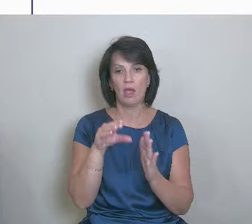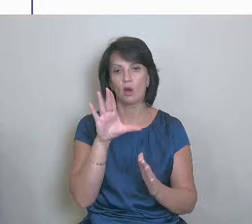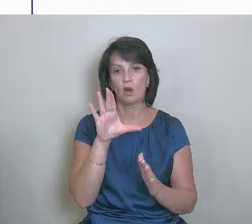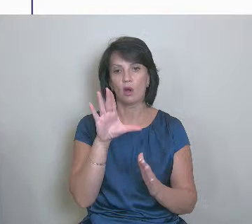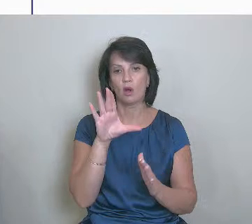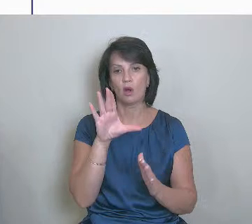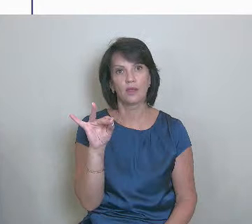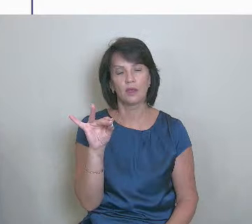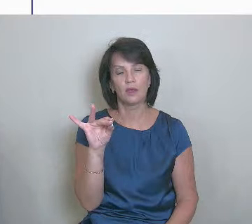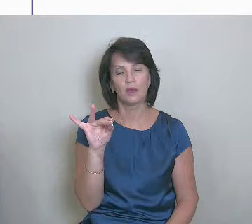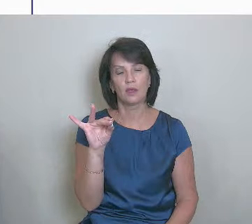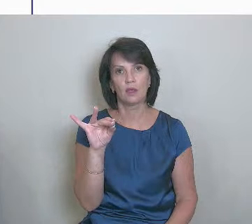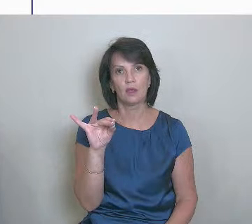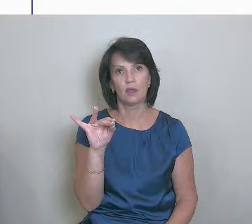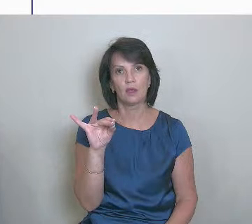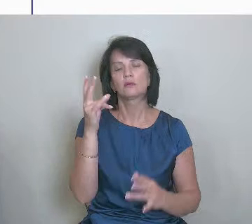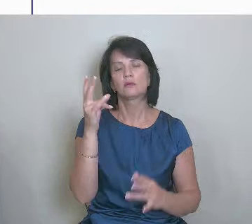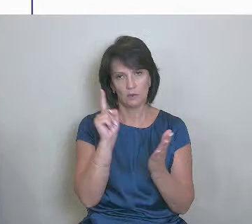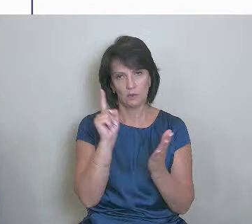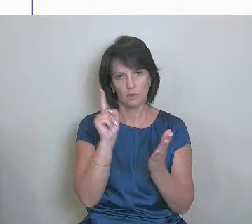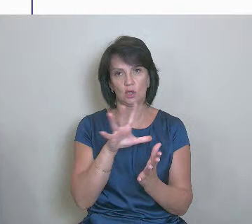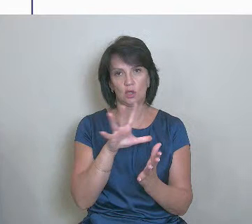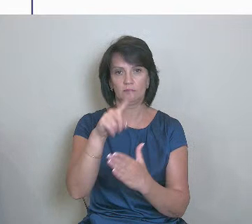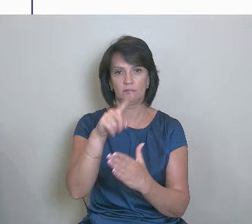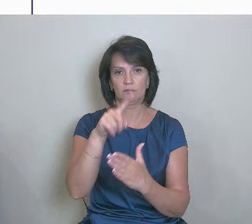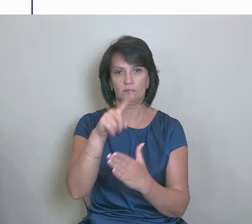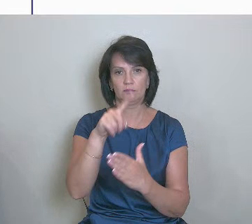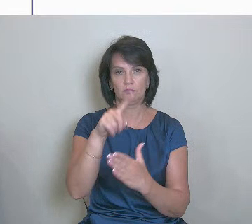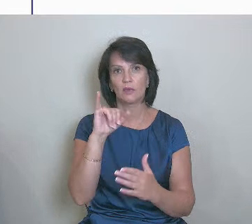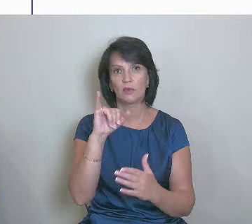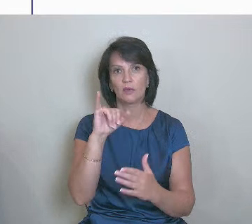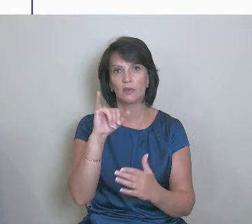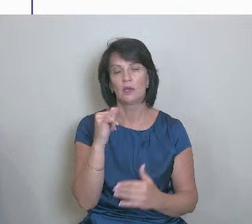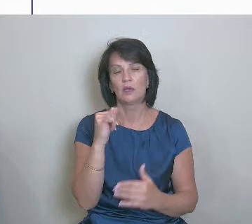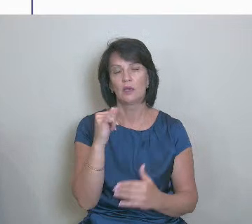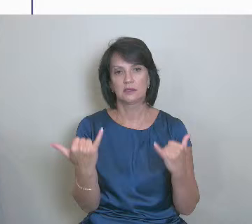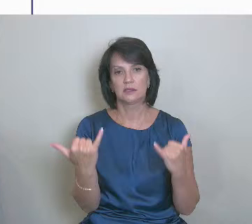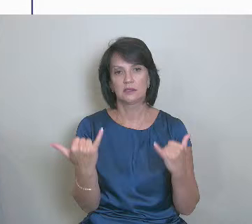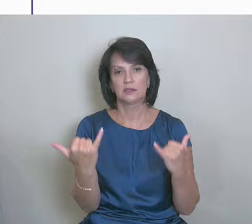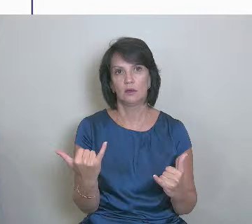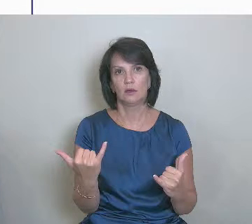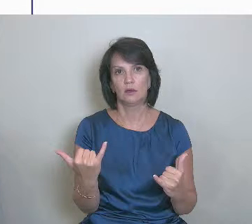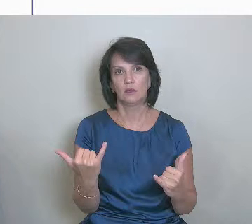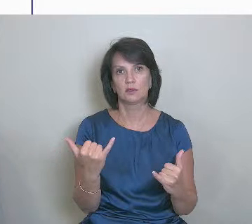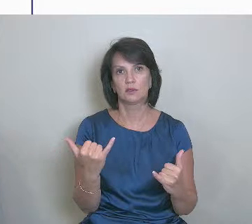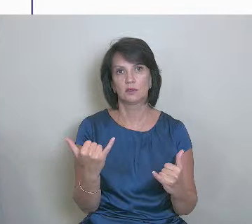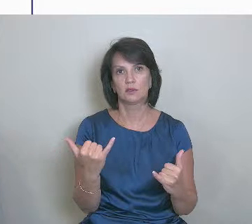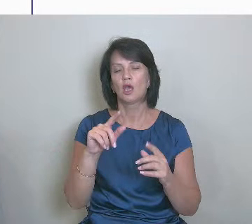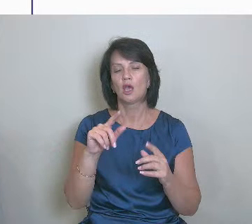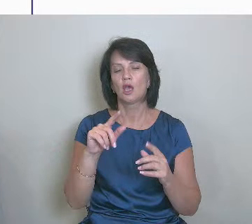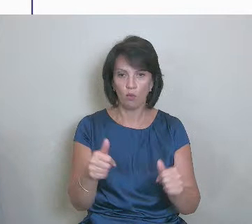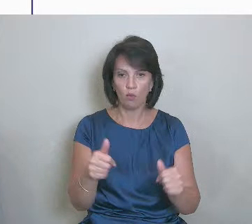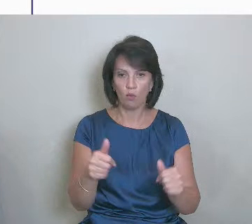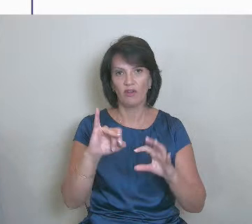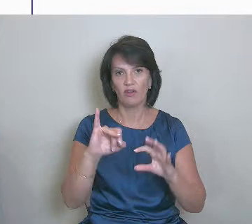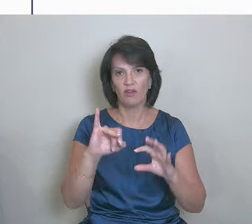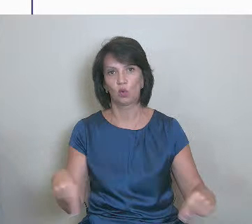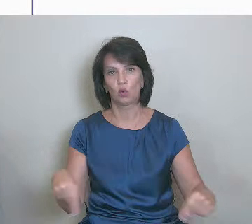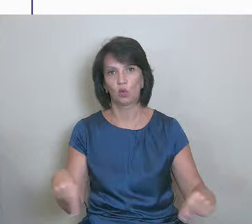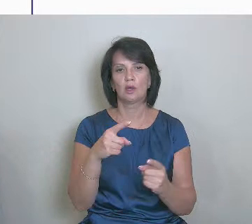previously, they have to be cancelled, dissolved, and at present those which have been